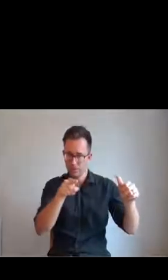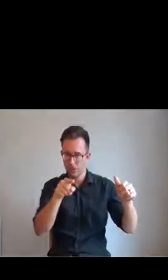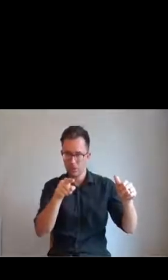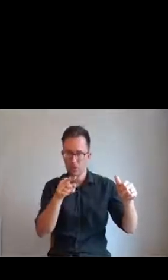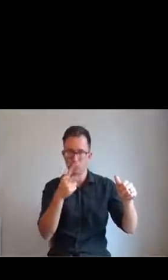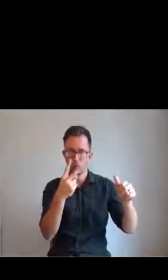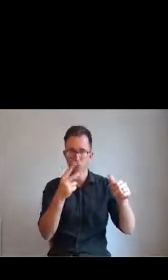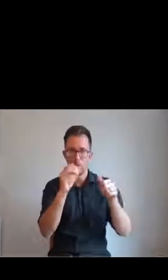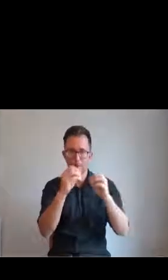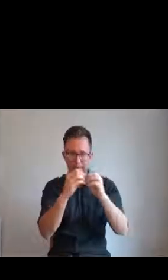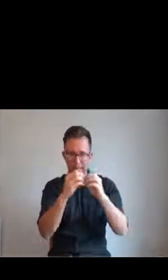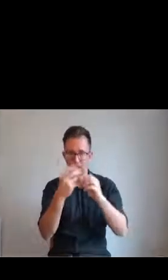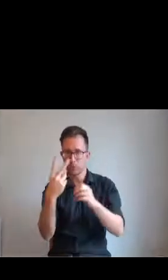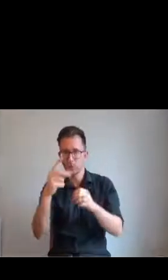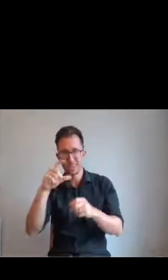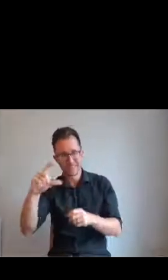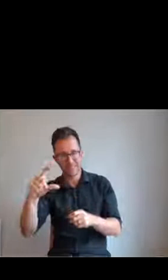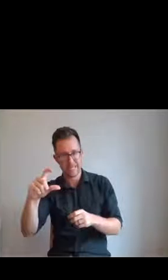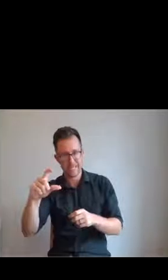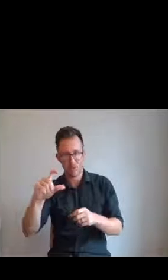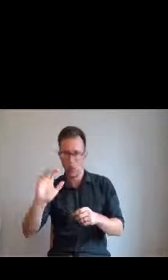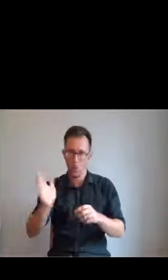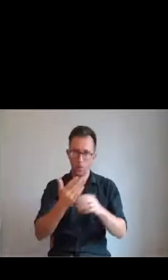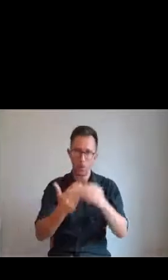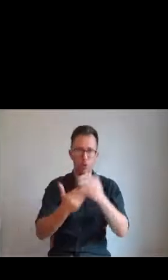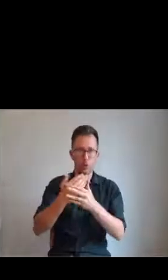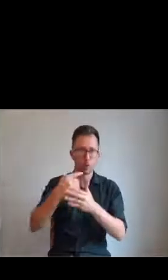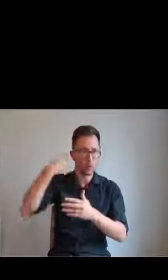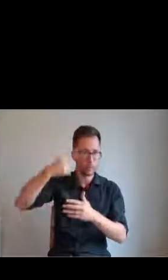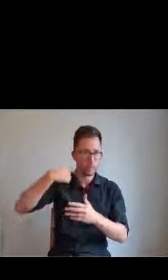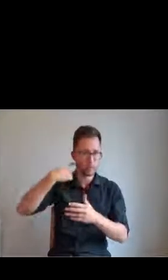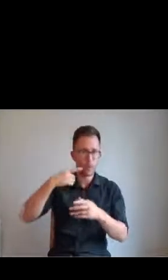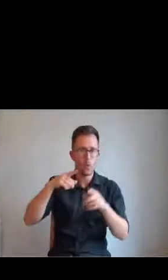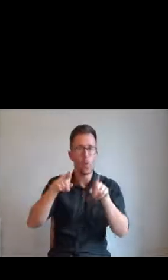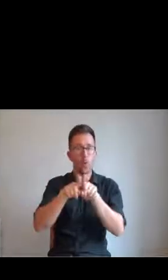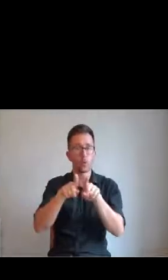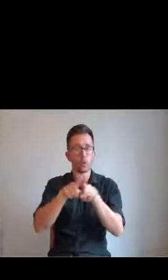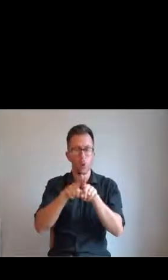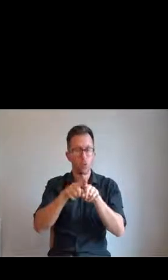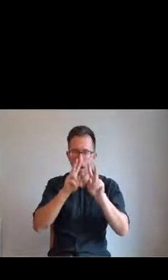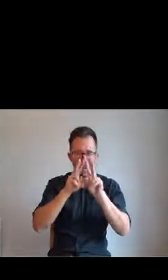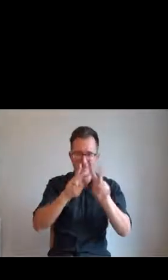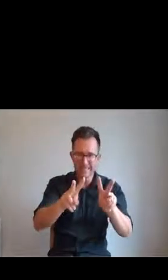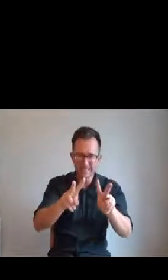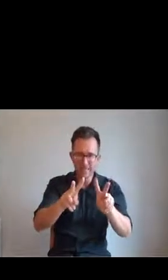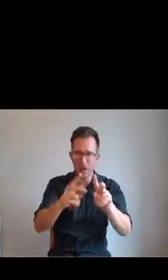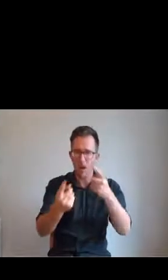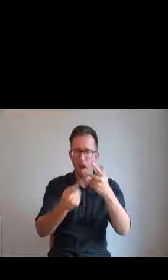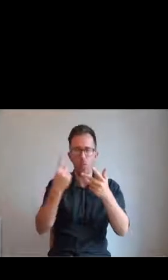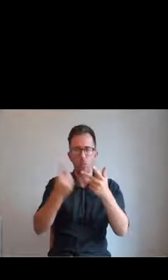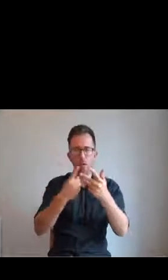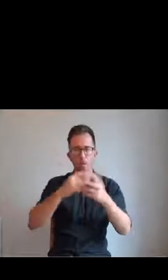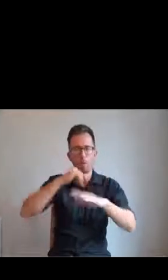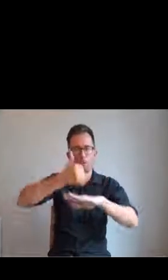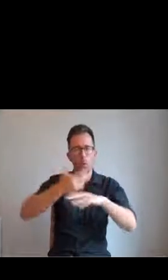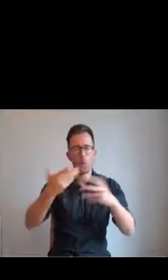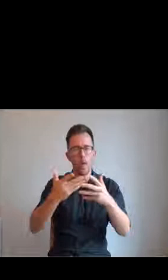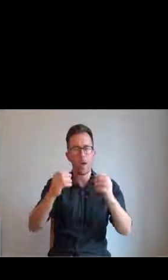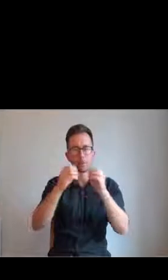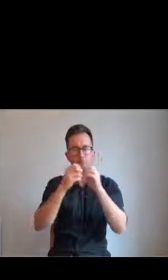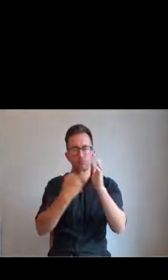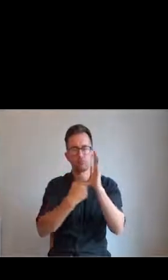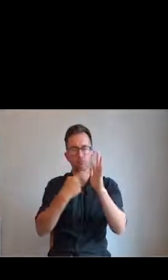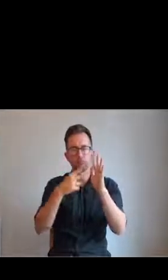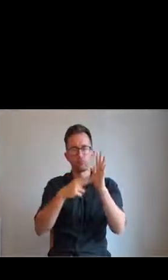2C. And also out of frame in this image is a noise barrier located at Brentwood Road. Details on these